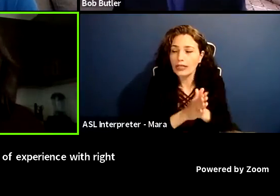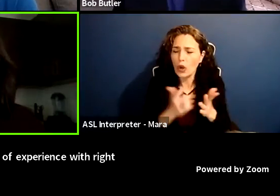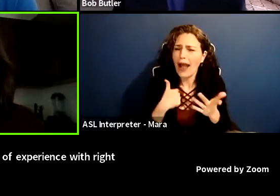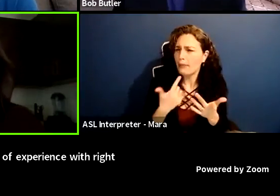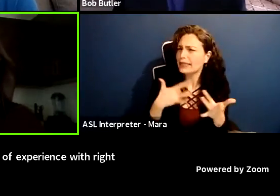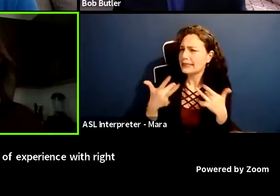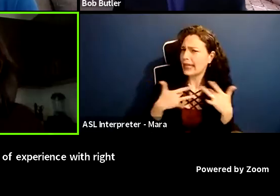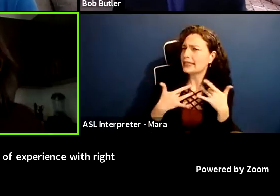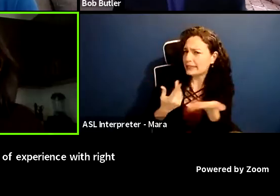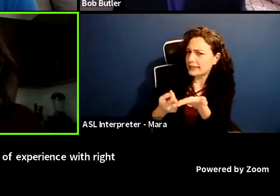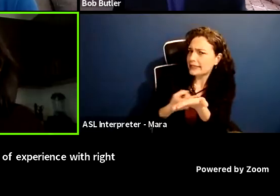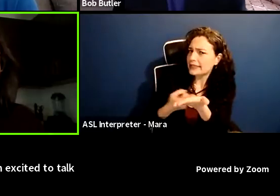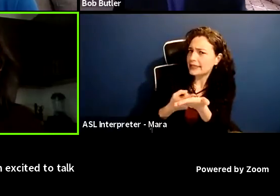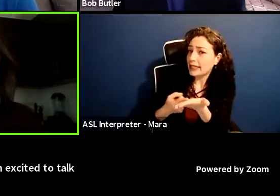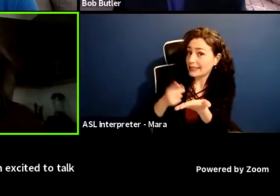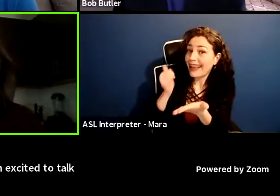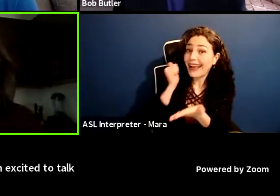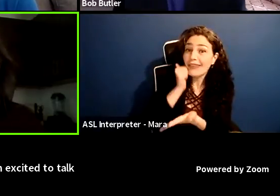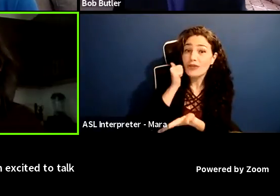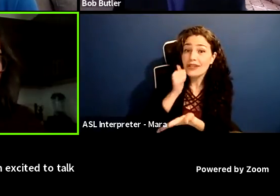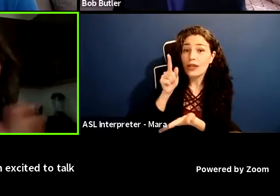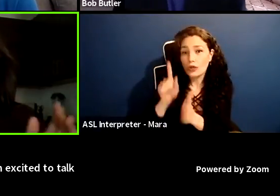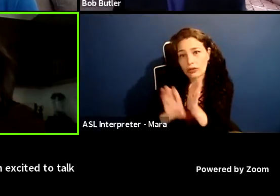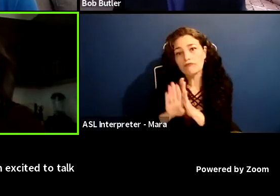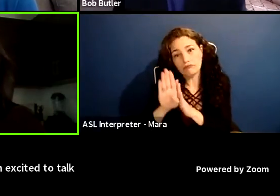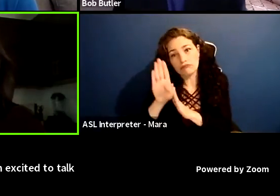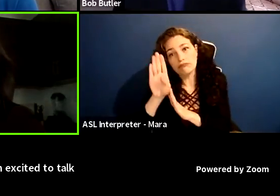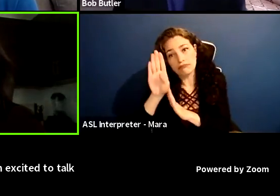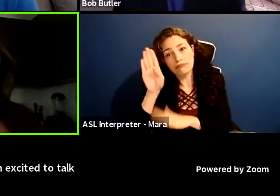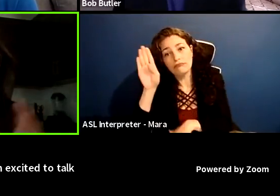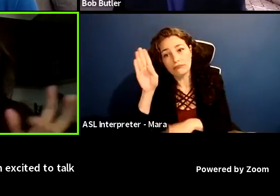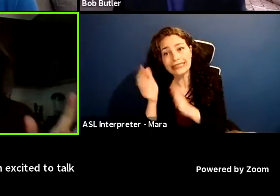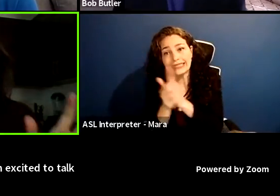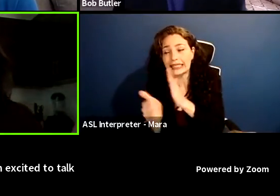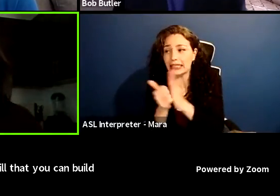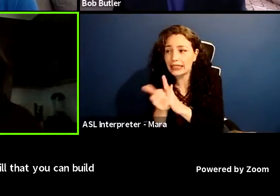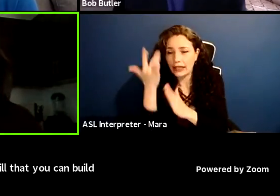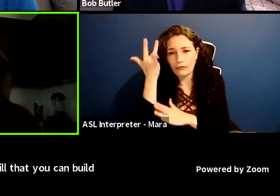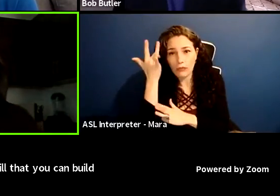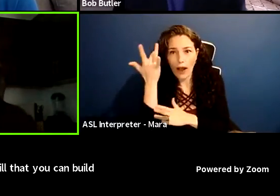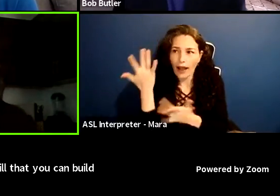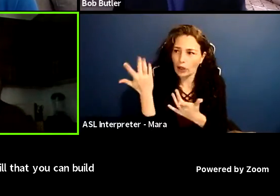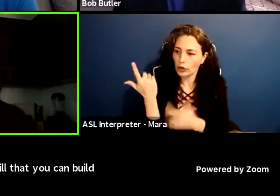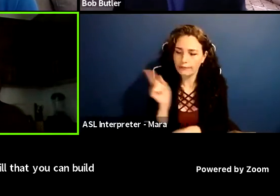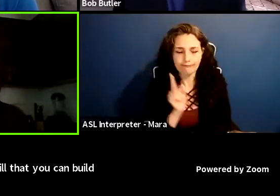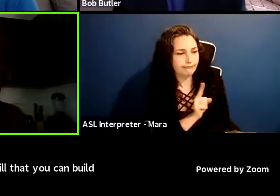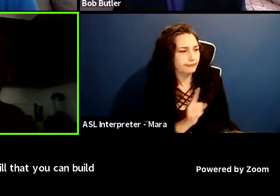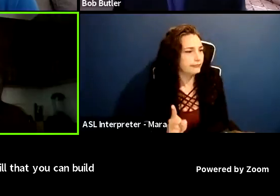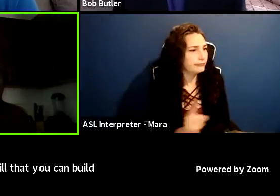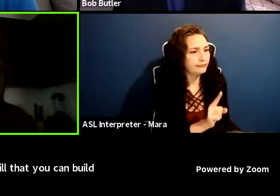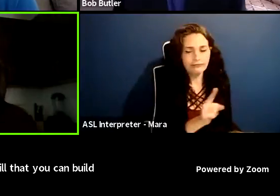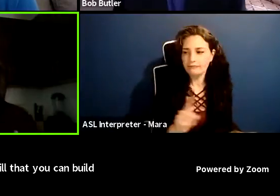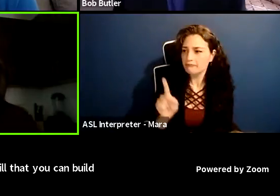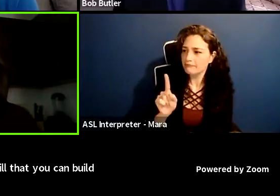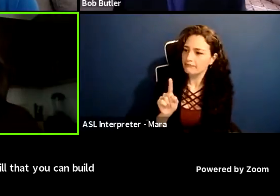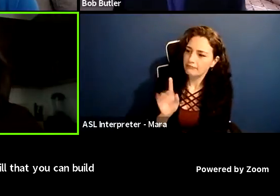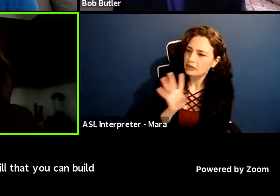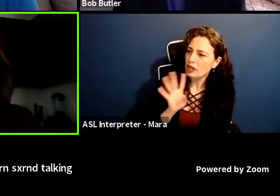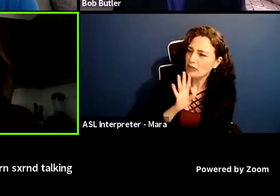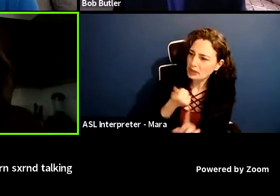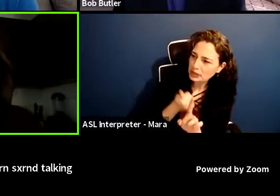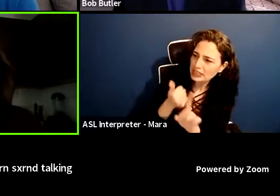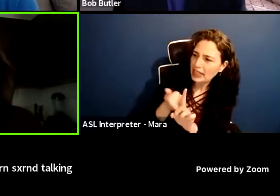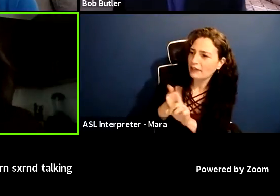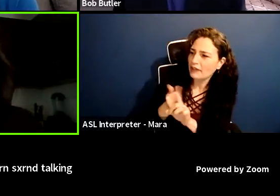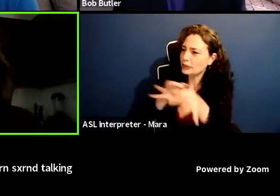build every single day in life, just sort of walking around and talking to yourself and describing things, and sort of just becoming more comfortable with